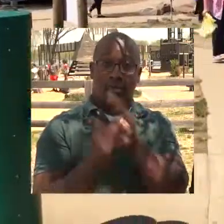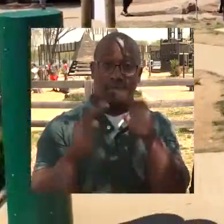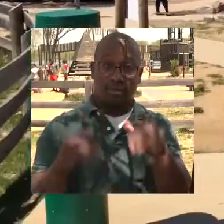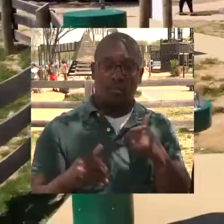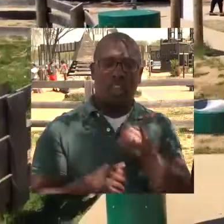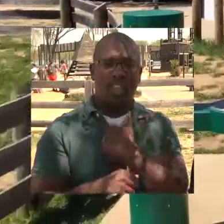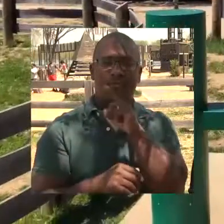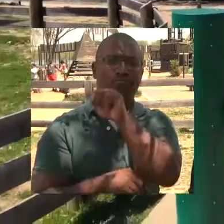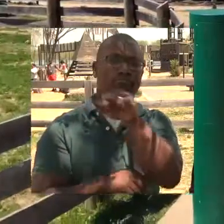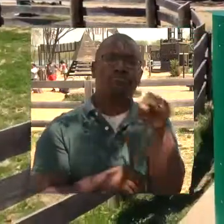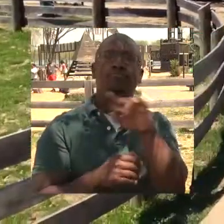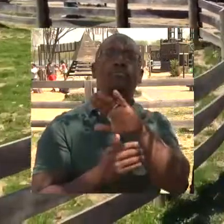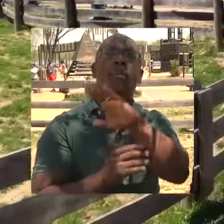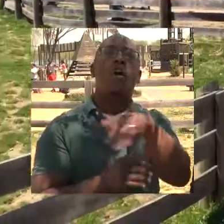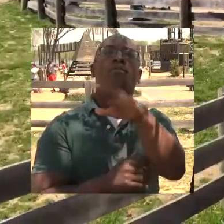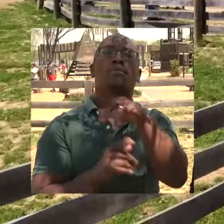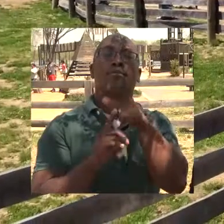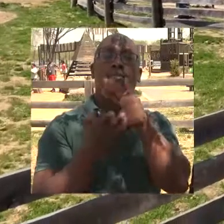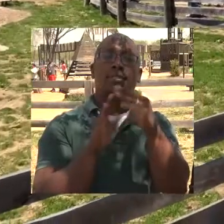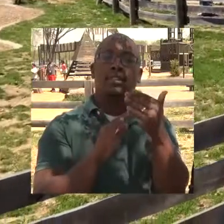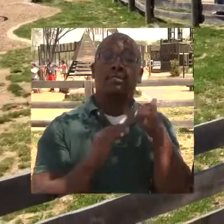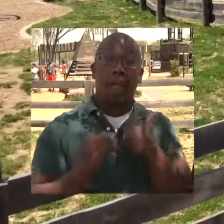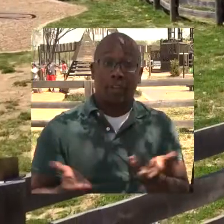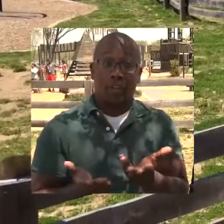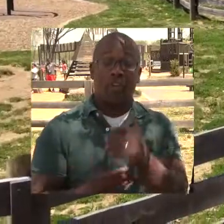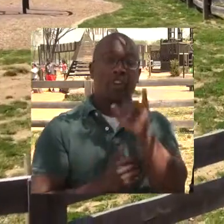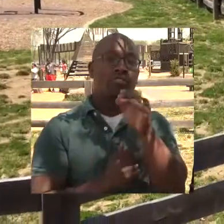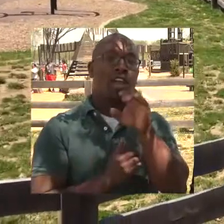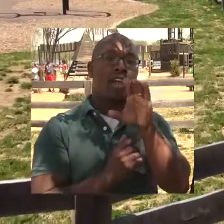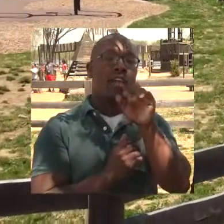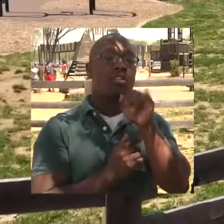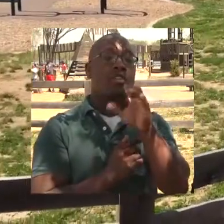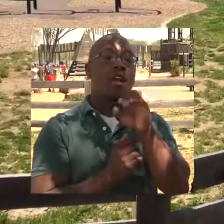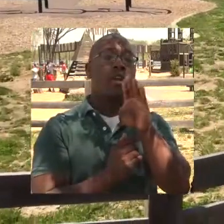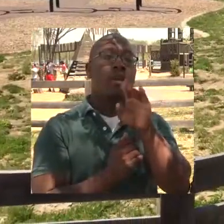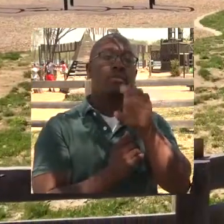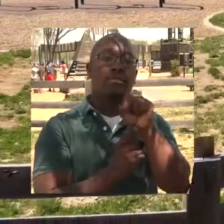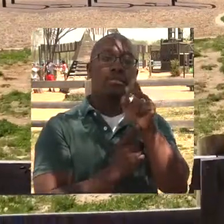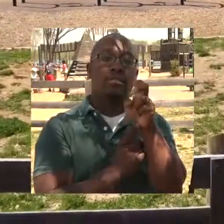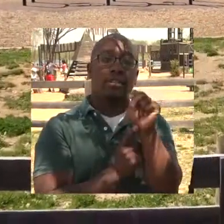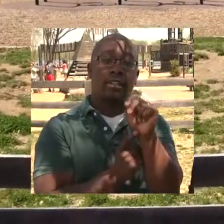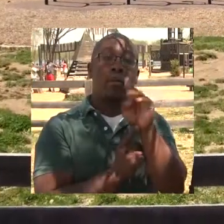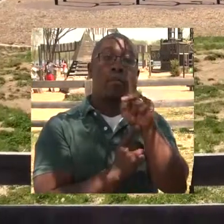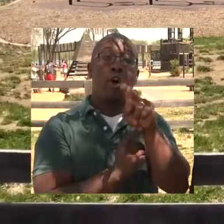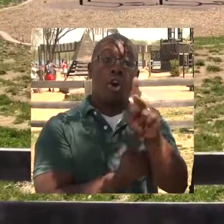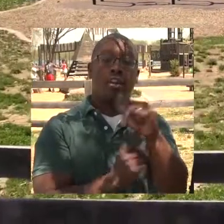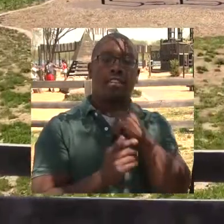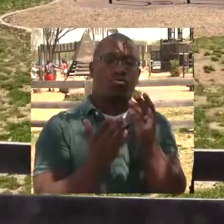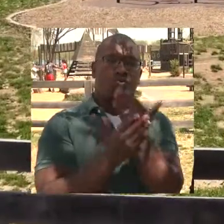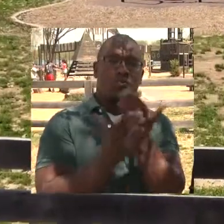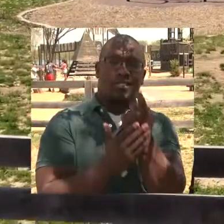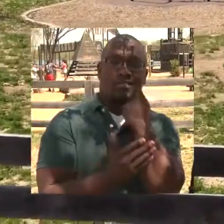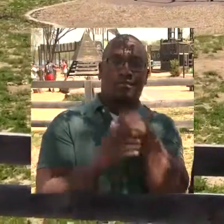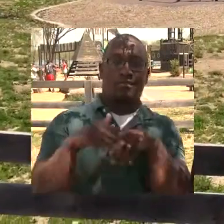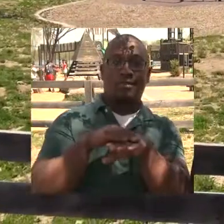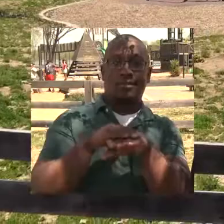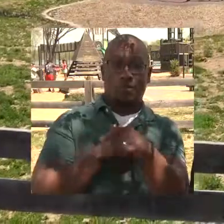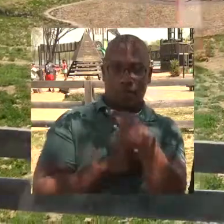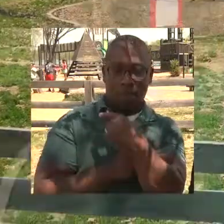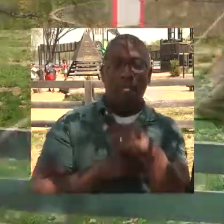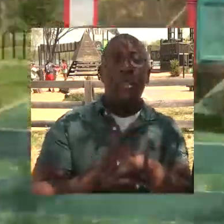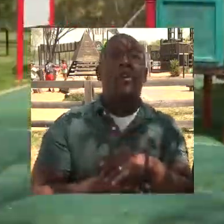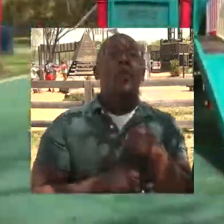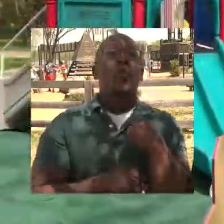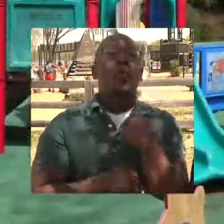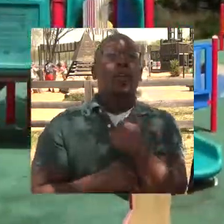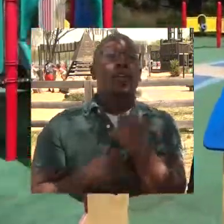the city, and I'm here at Jacobson Park, which is our newest accessible park. We also have a park, which was the first accessible park at